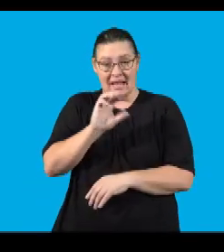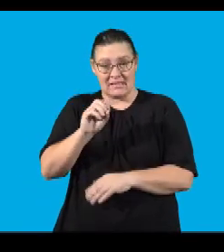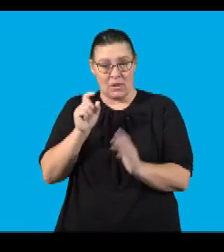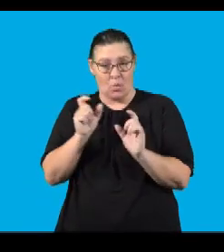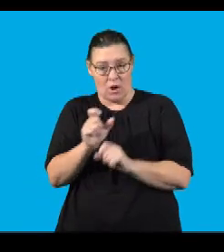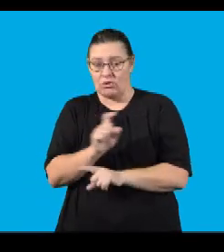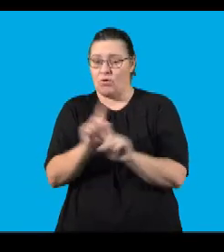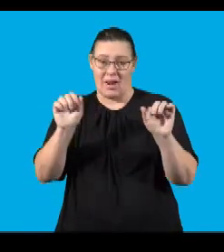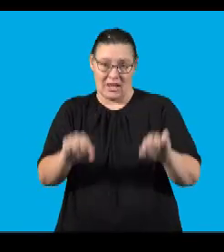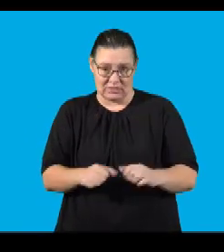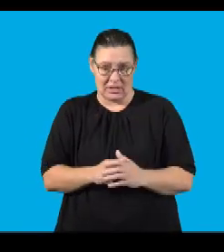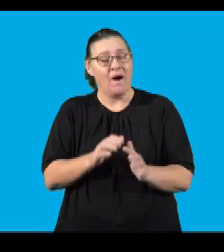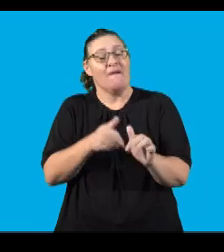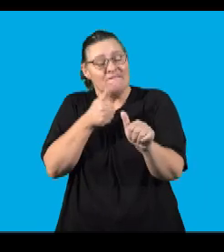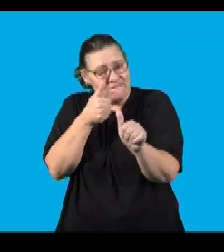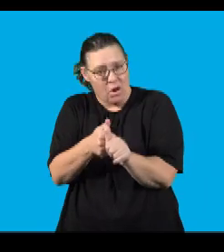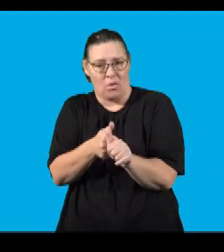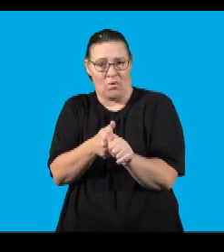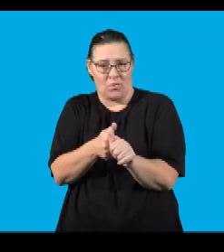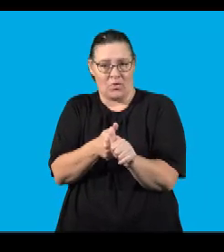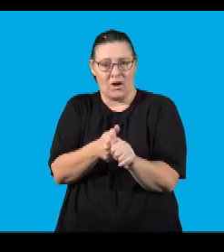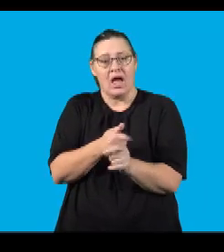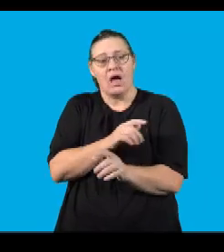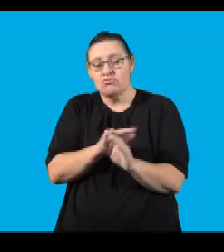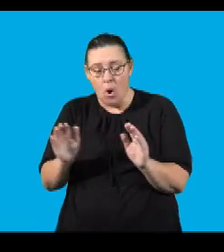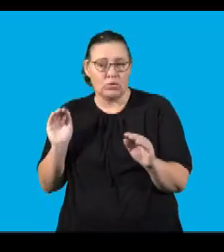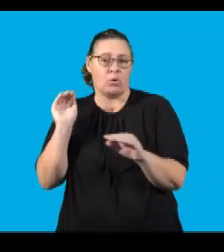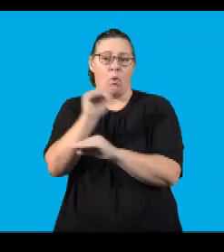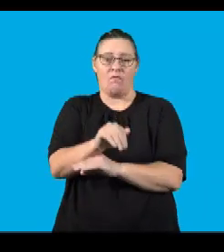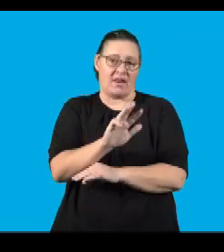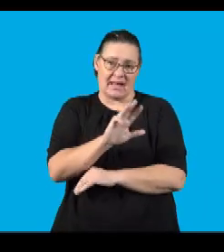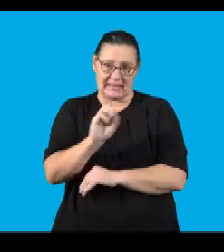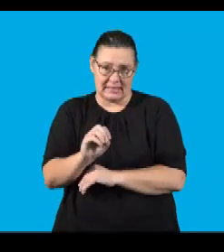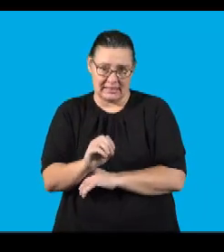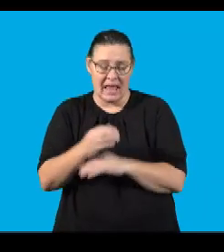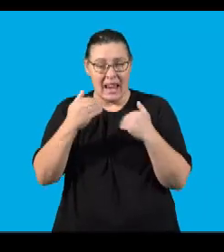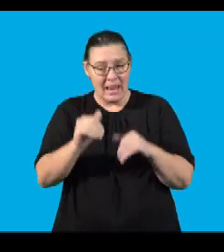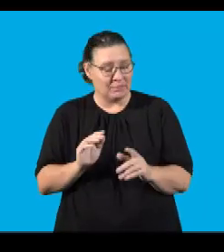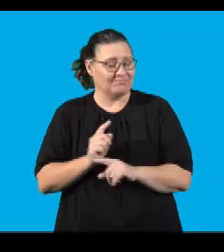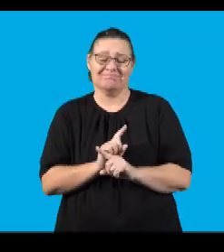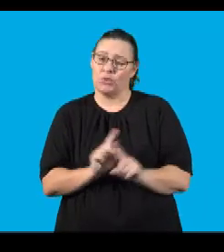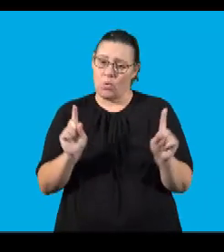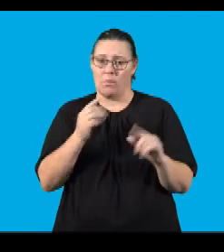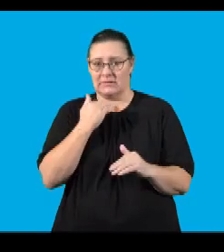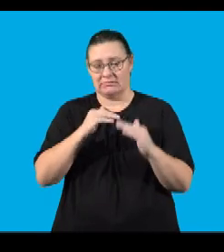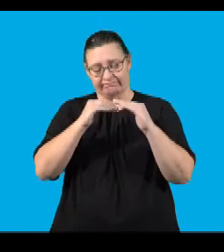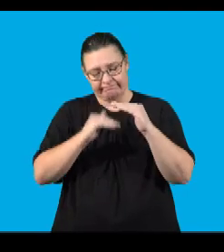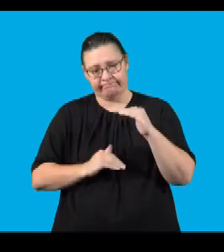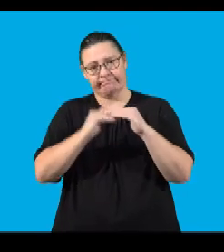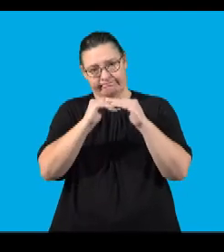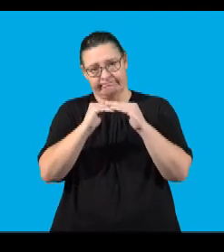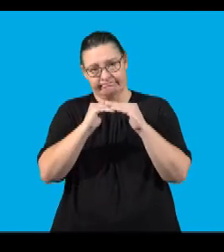90 words. It's very important that you follow the requirements and that you do not exceed the word limit of the